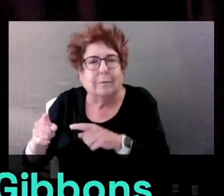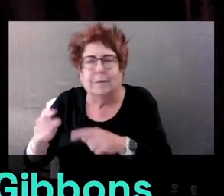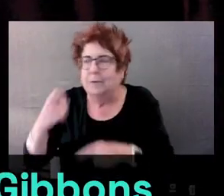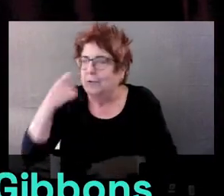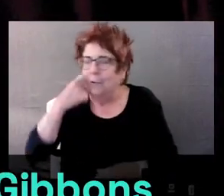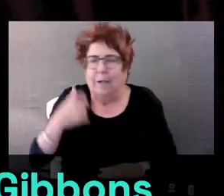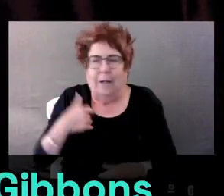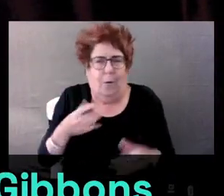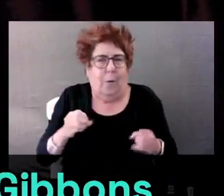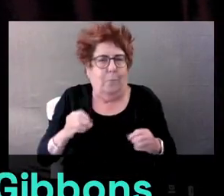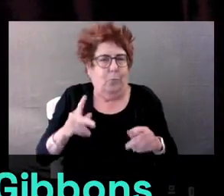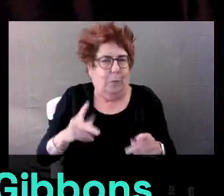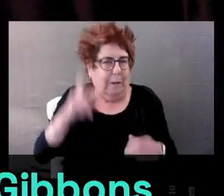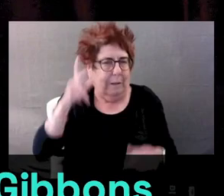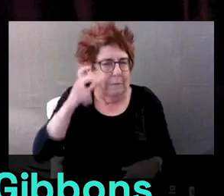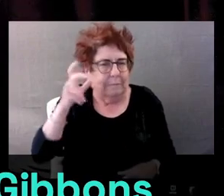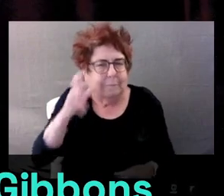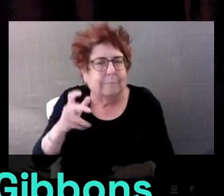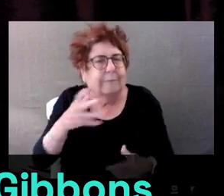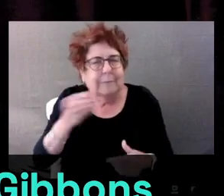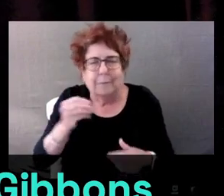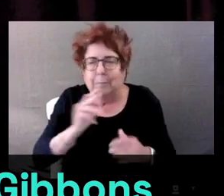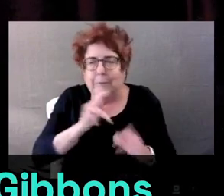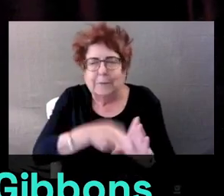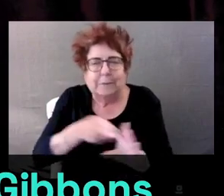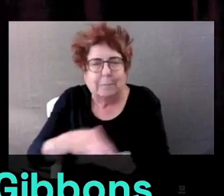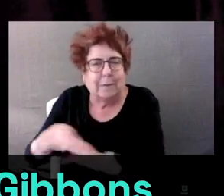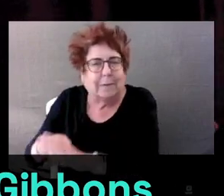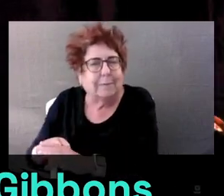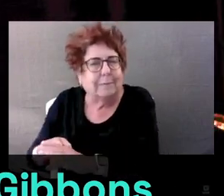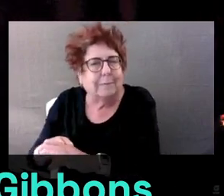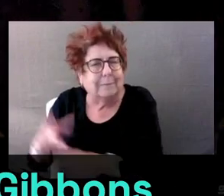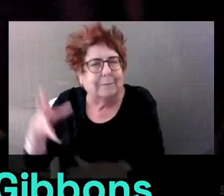in. Really phenomenal. How are y'all feeling?